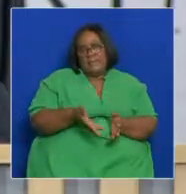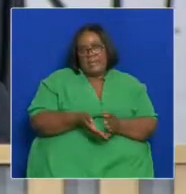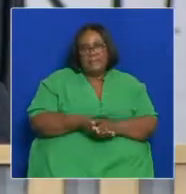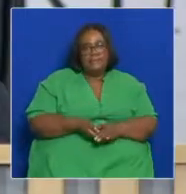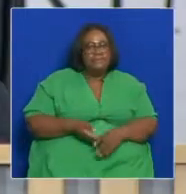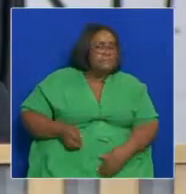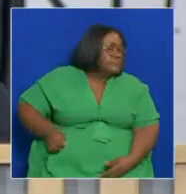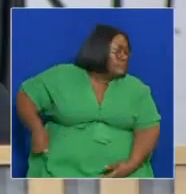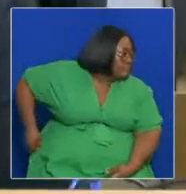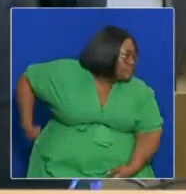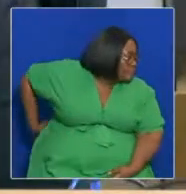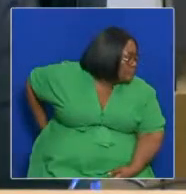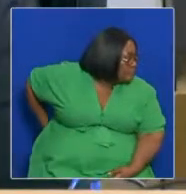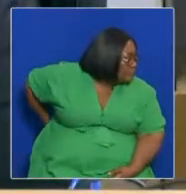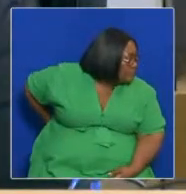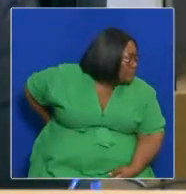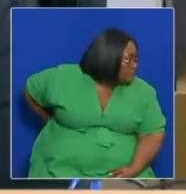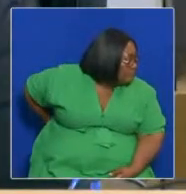Thank you.